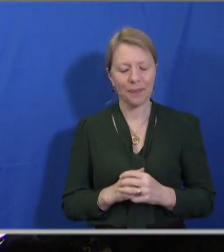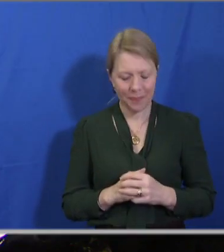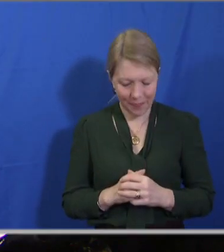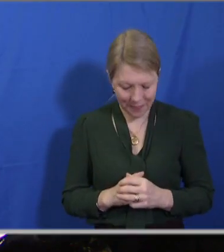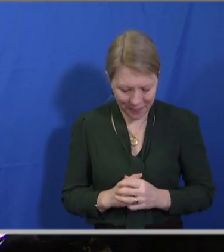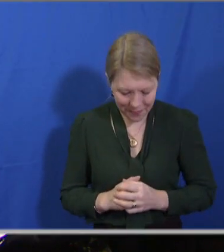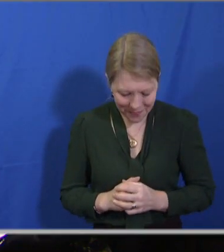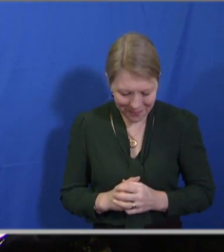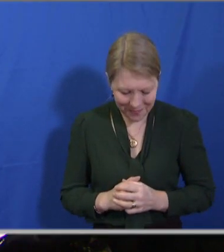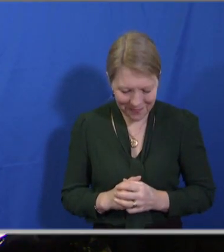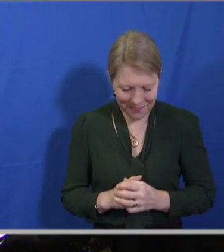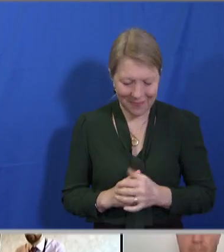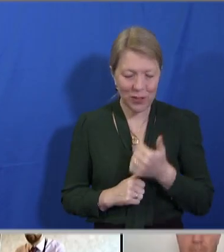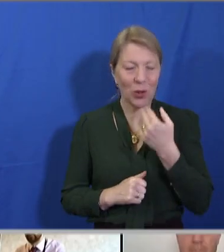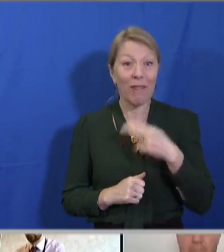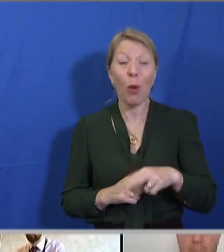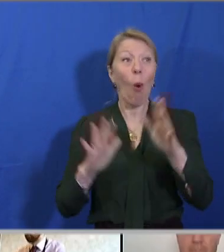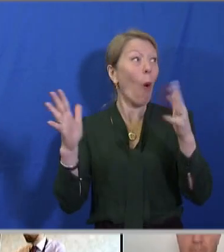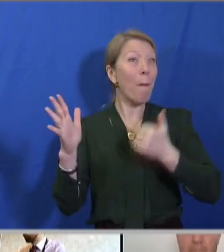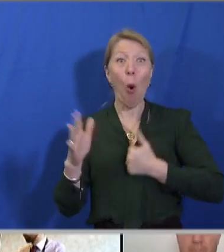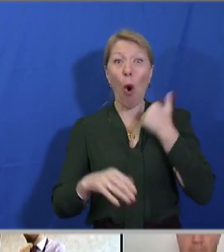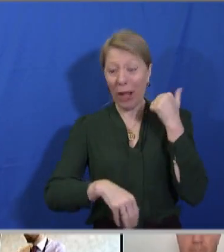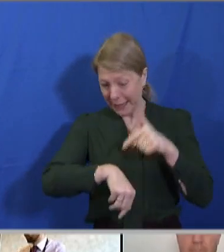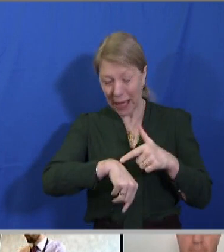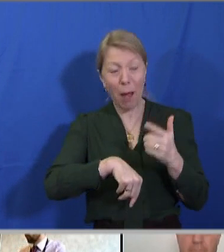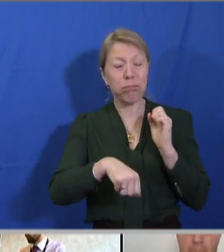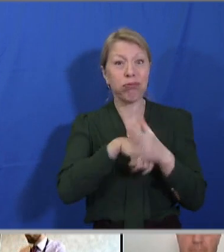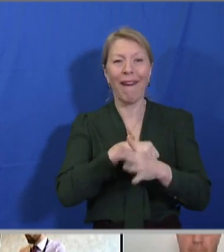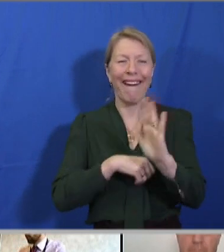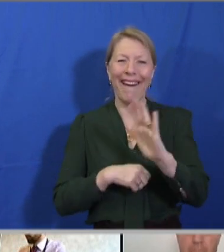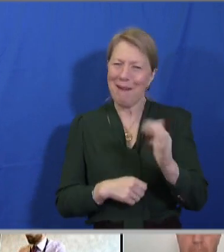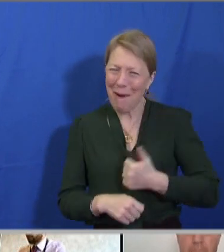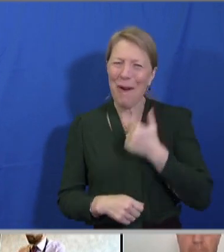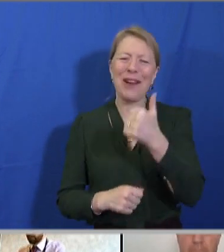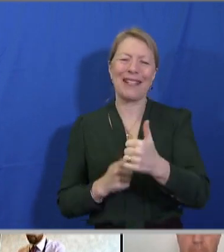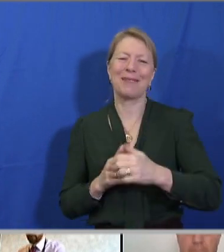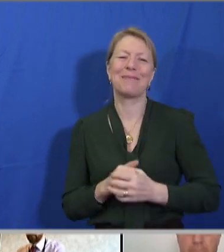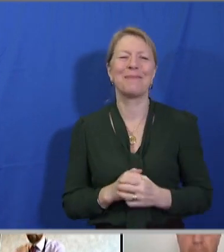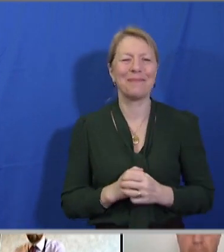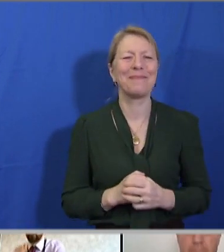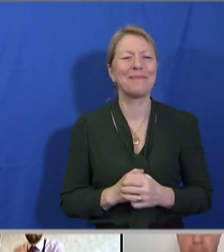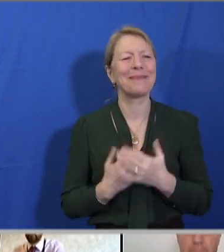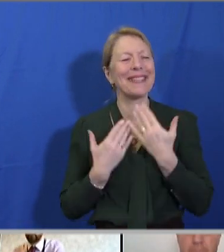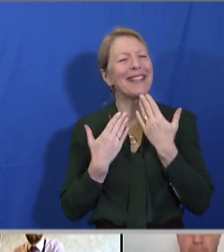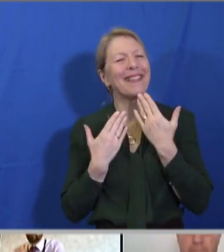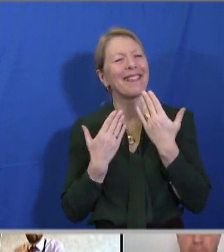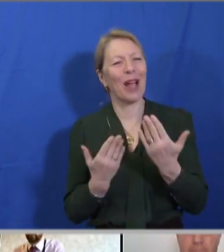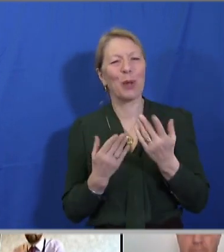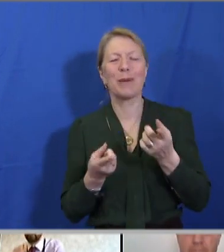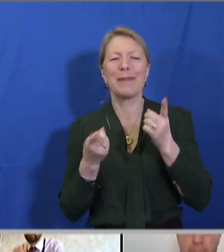Good afternoon, sorry, good morning. I'm way ahead of myself. Good morning, everyone. Thanks, Minister, for taking the time to spend with